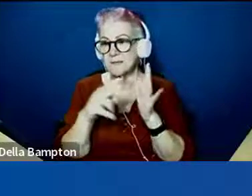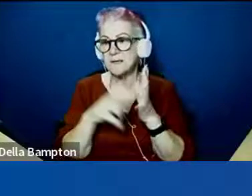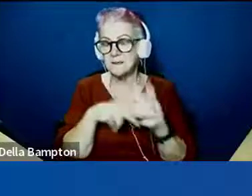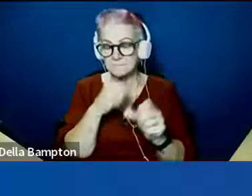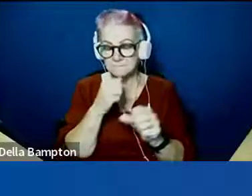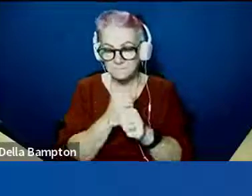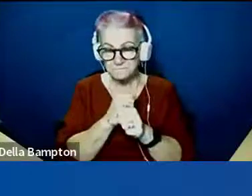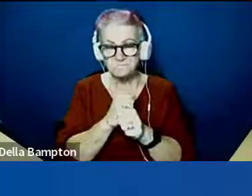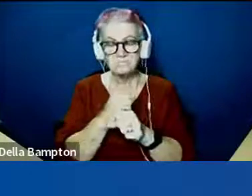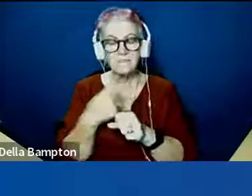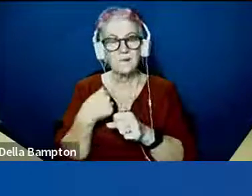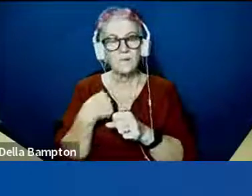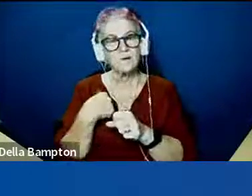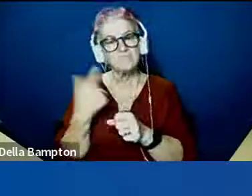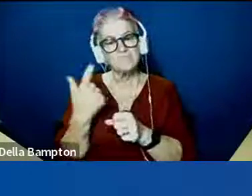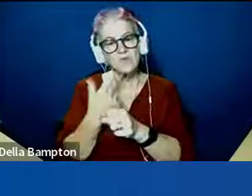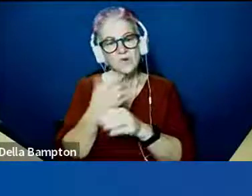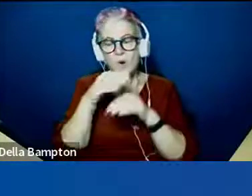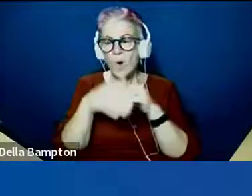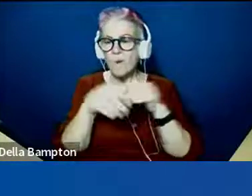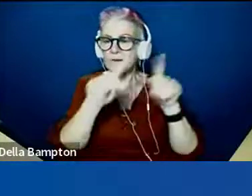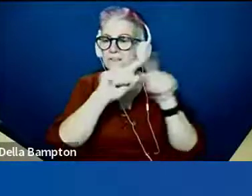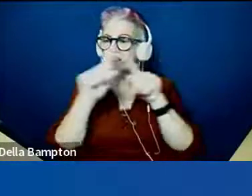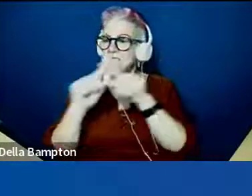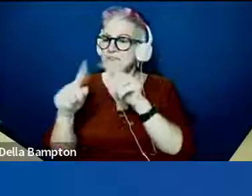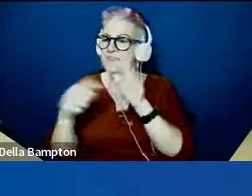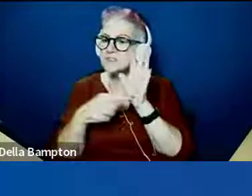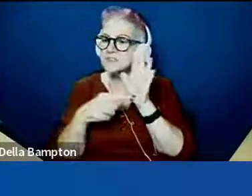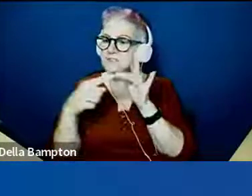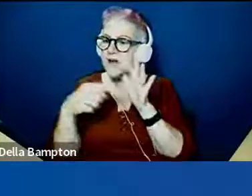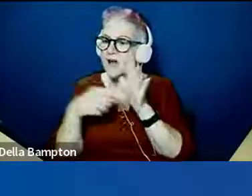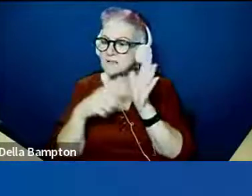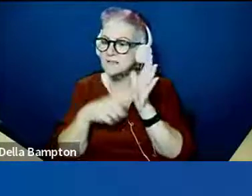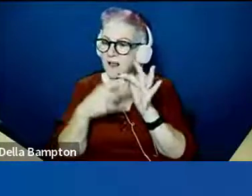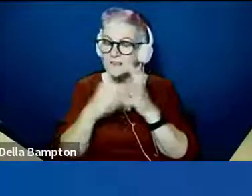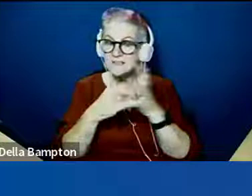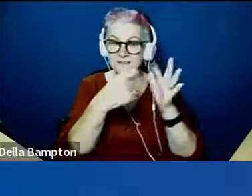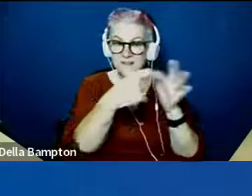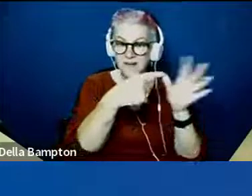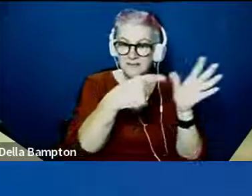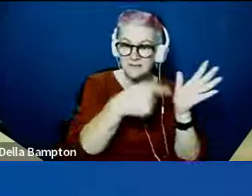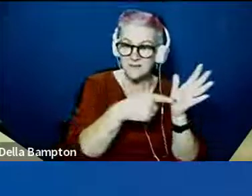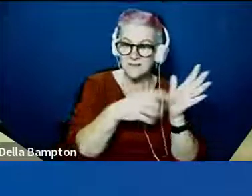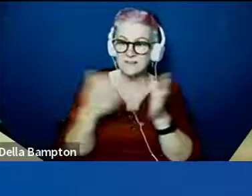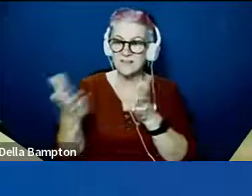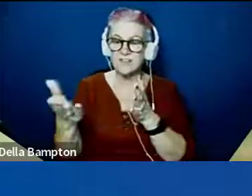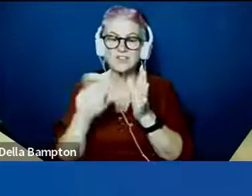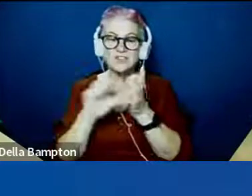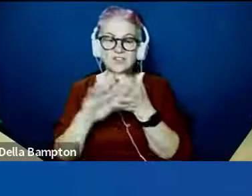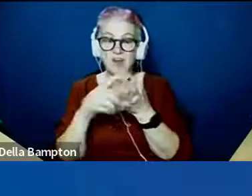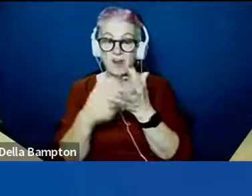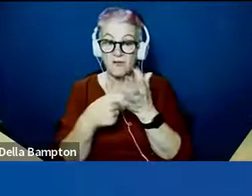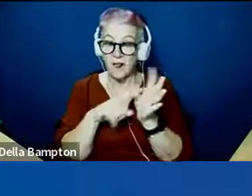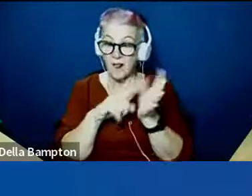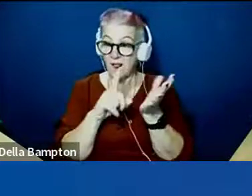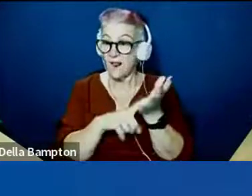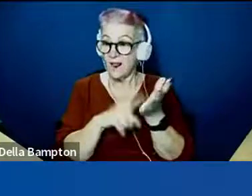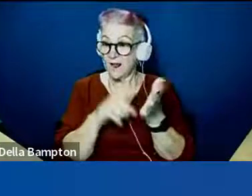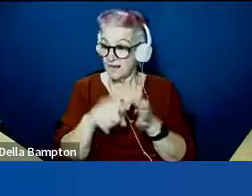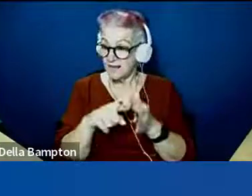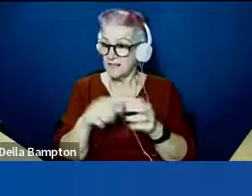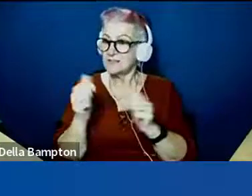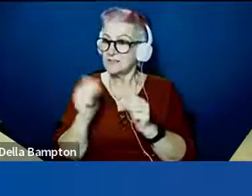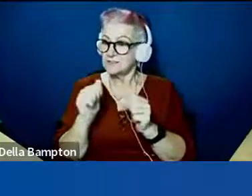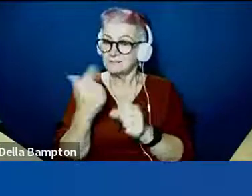about titles just previously. Kat and Cheryl mentioned them. We actually sent quite a few